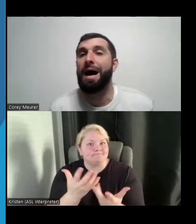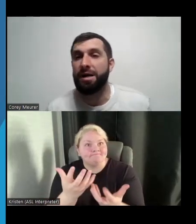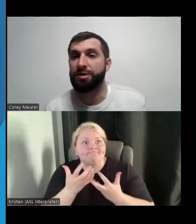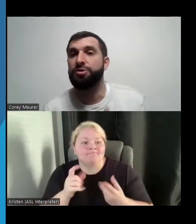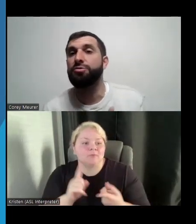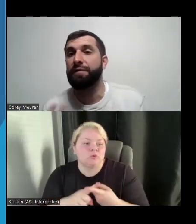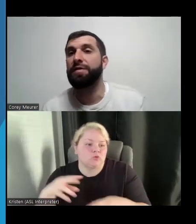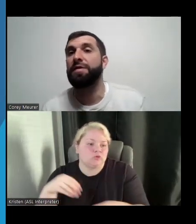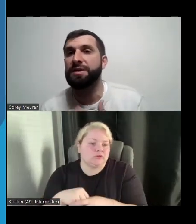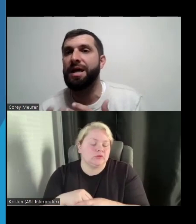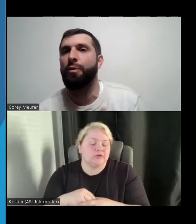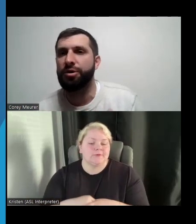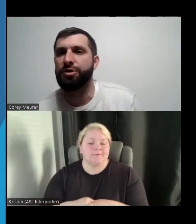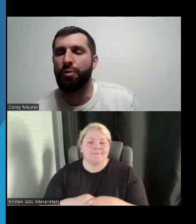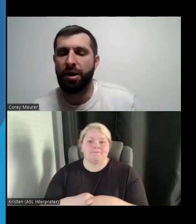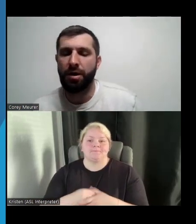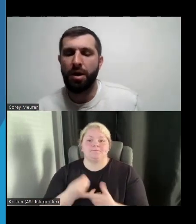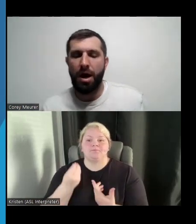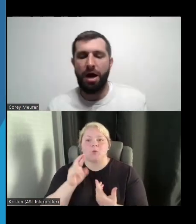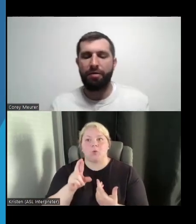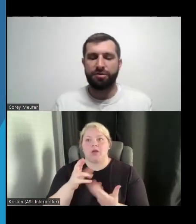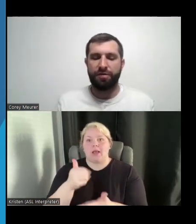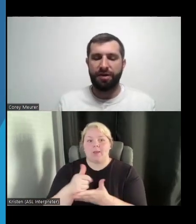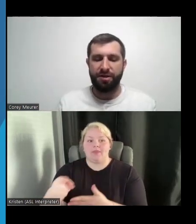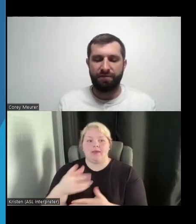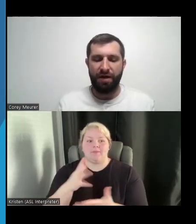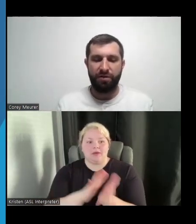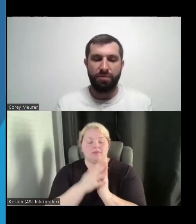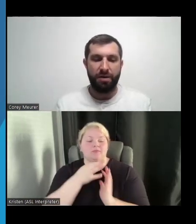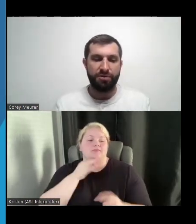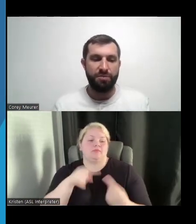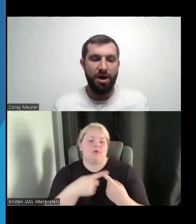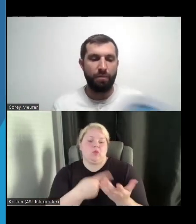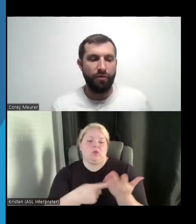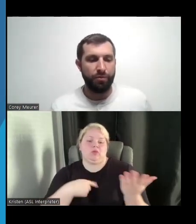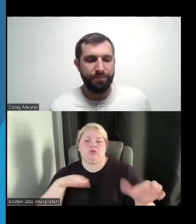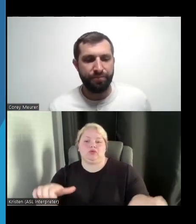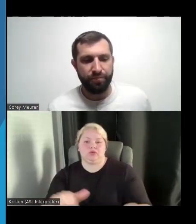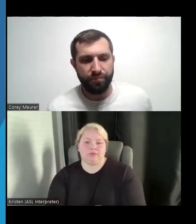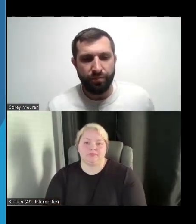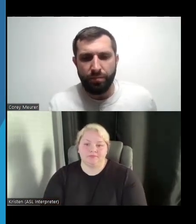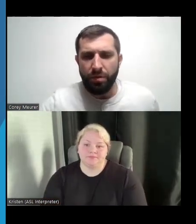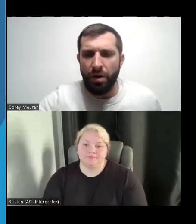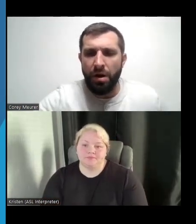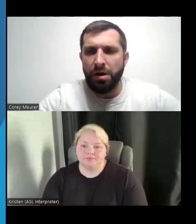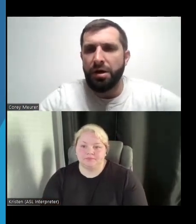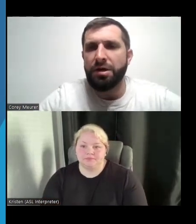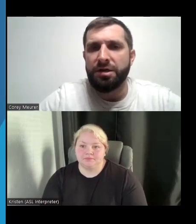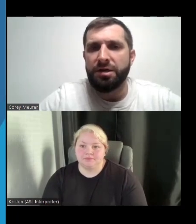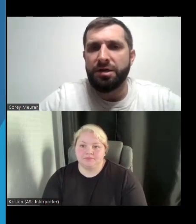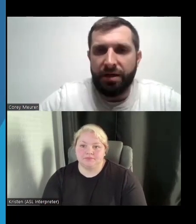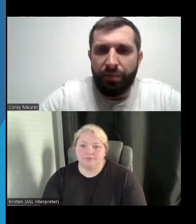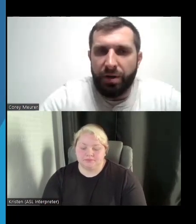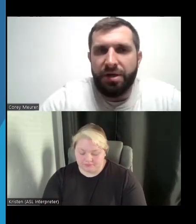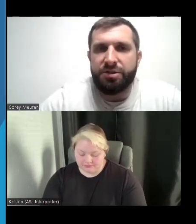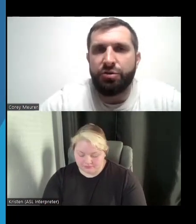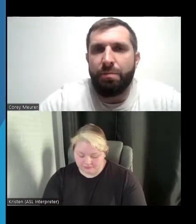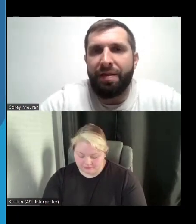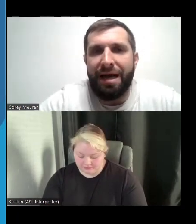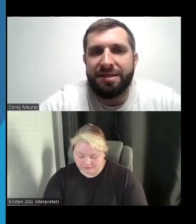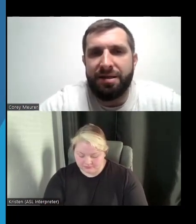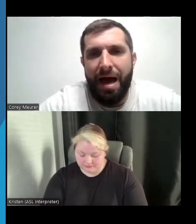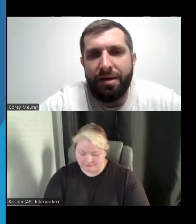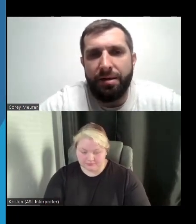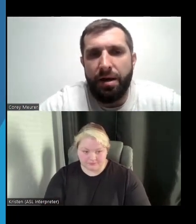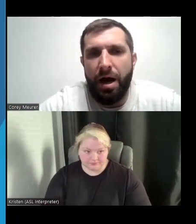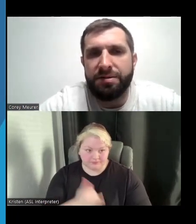want to buy into different things that we're doing. Those are things that have definitely been able to be helpful. So that's going to bring me to my